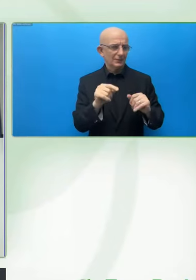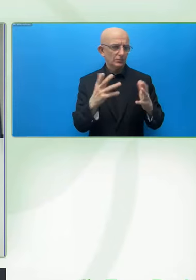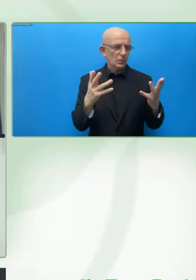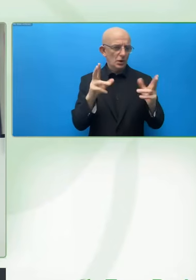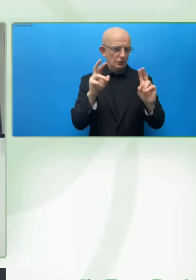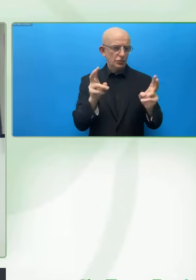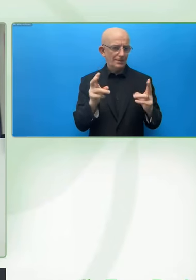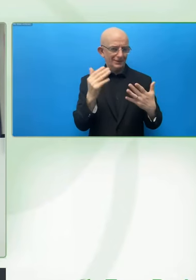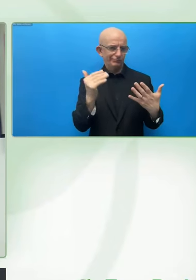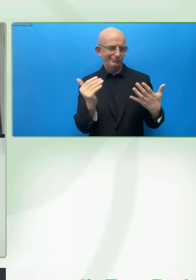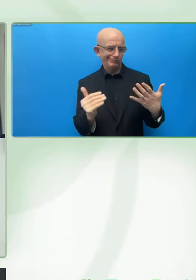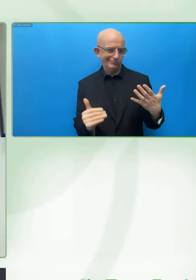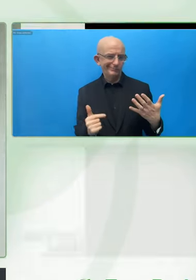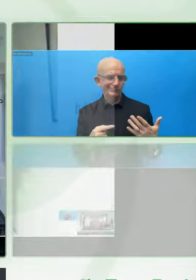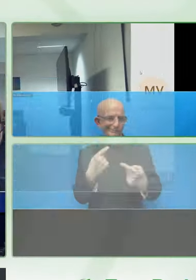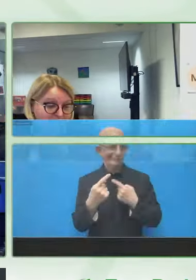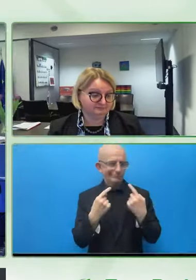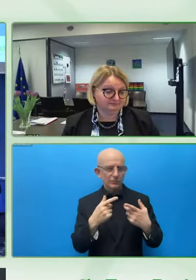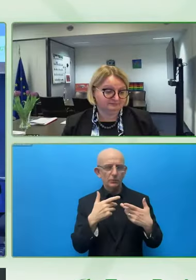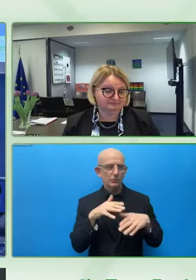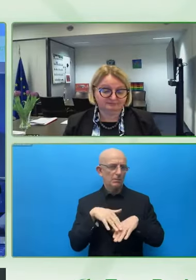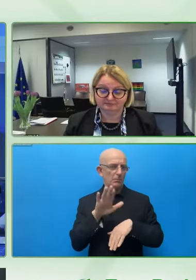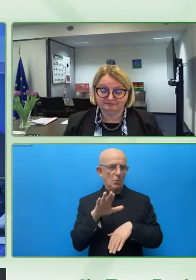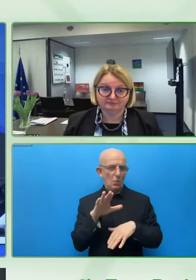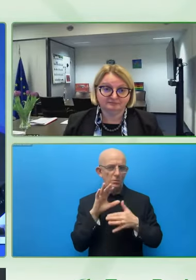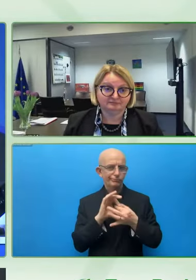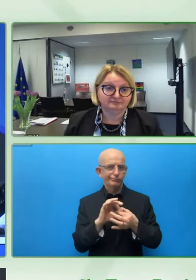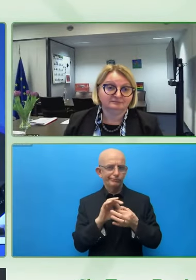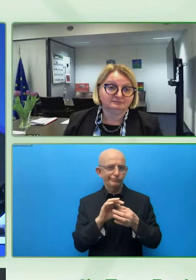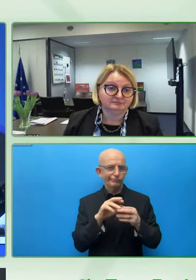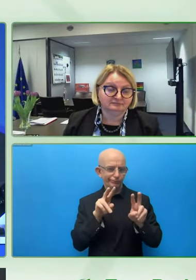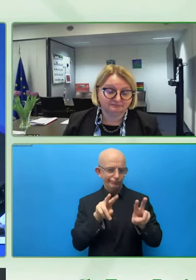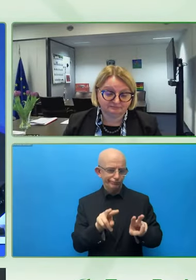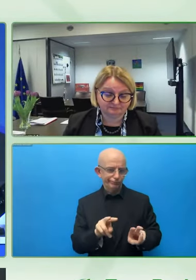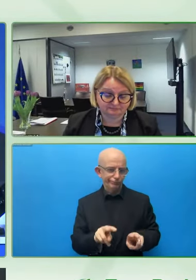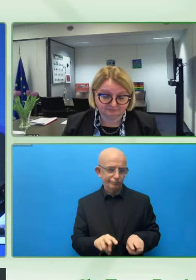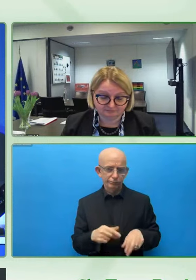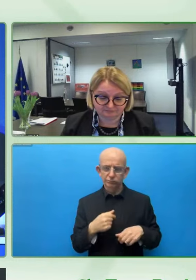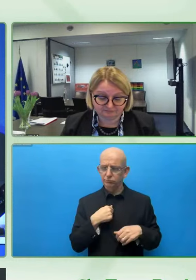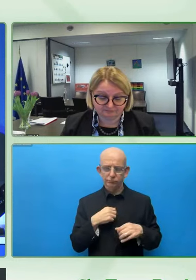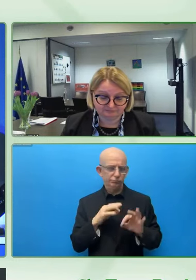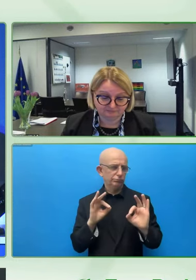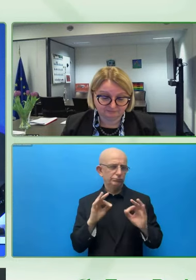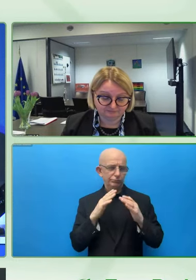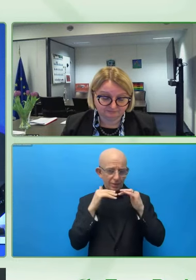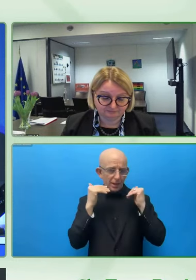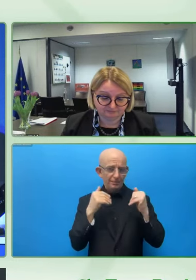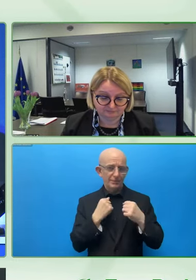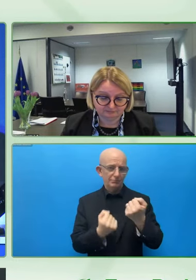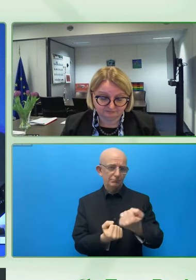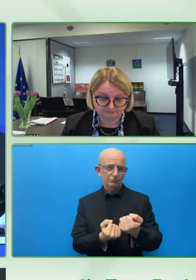you. Thanks again. Is there another question? Yes.